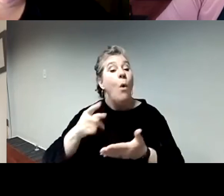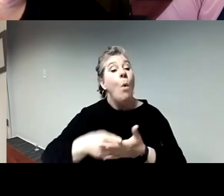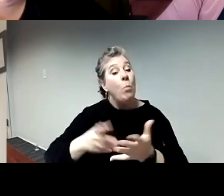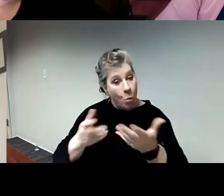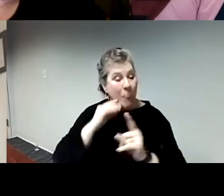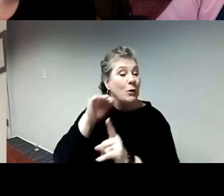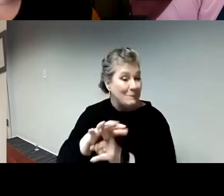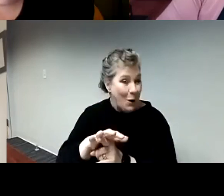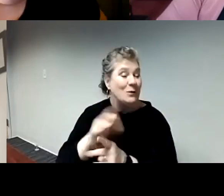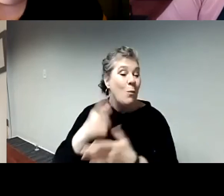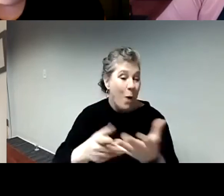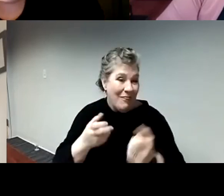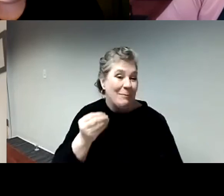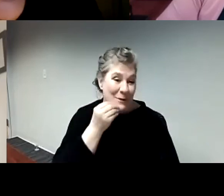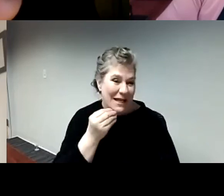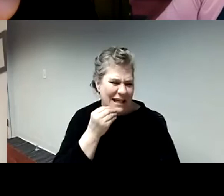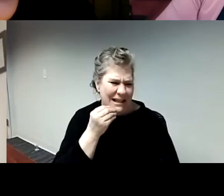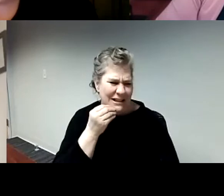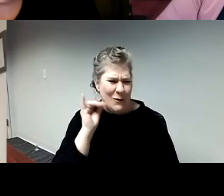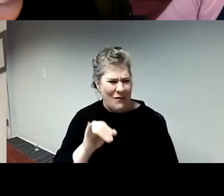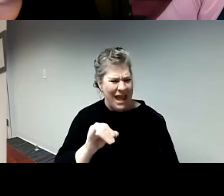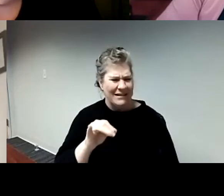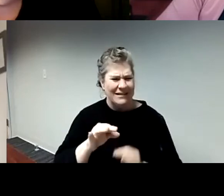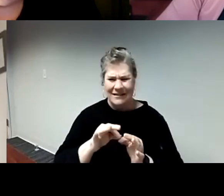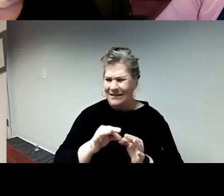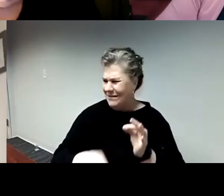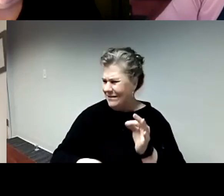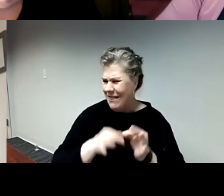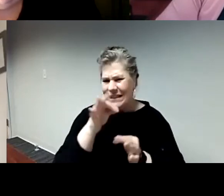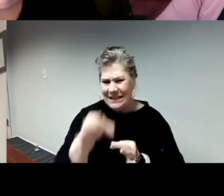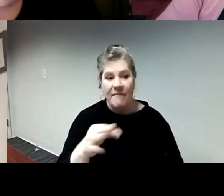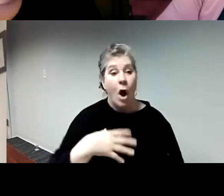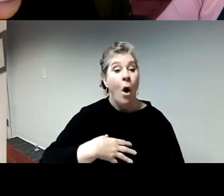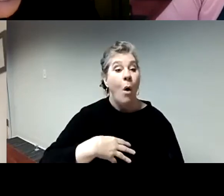to be eating. And so that's this extension of white paternalism